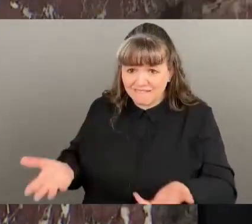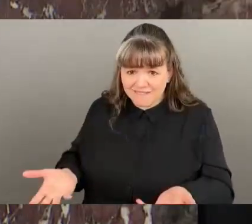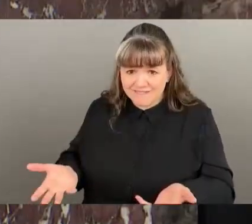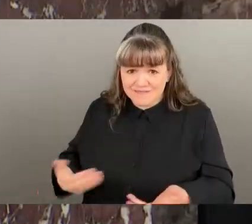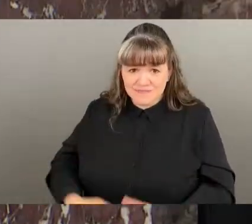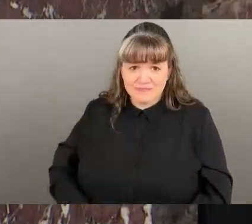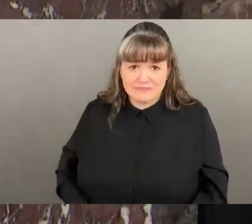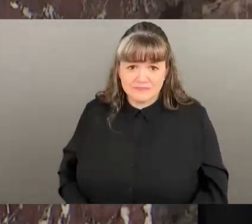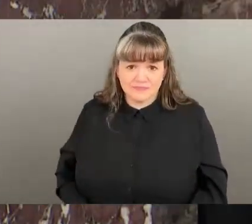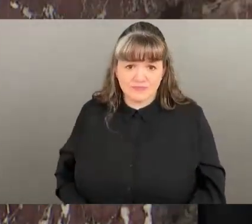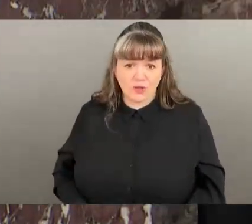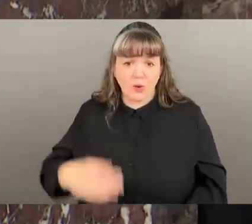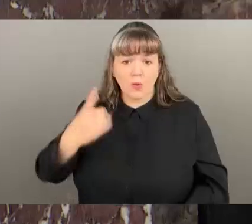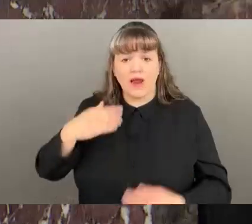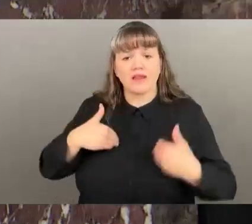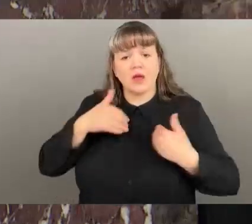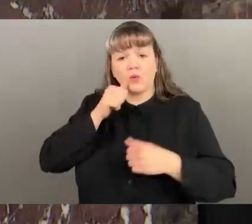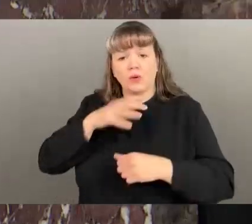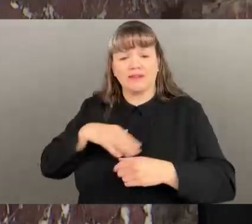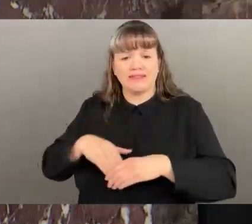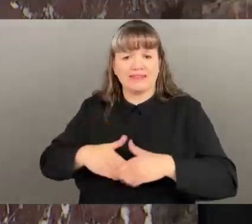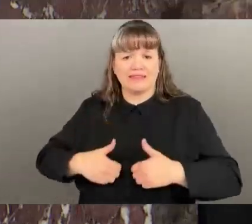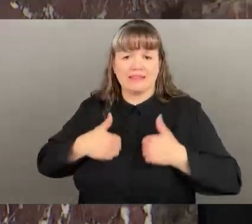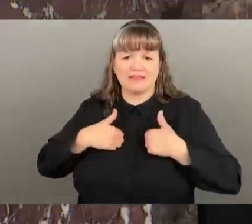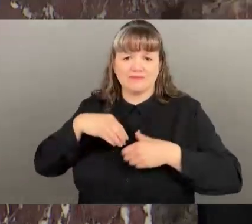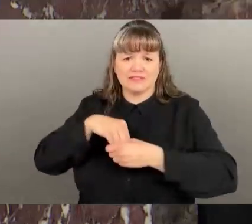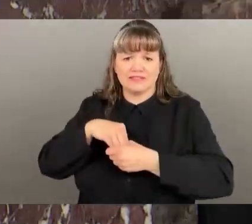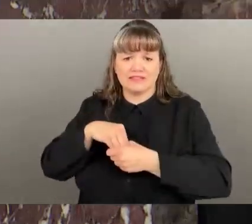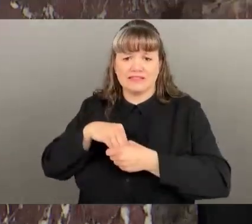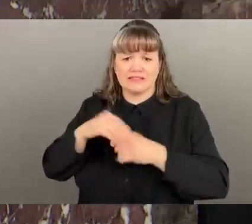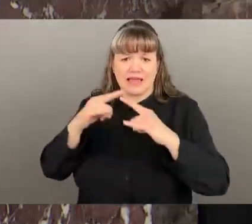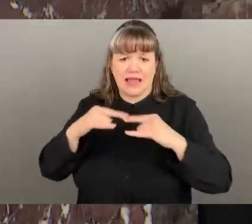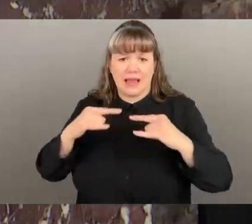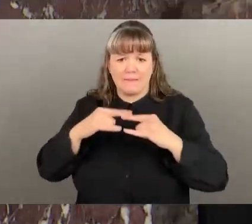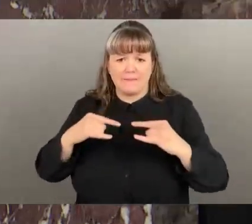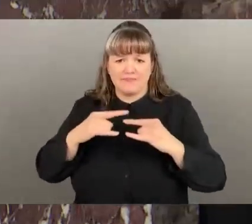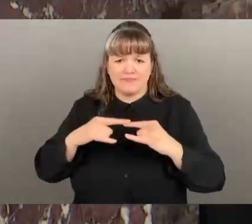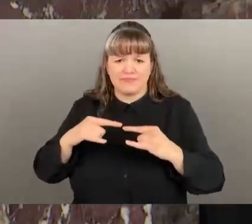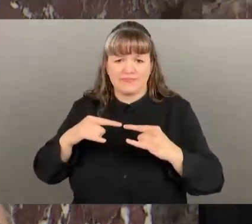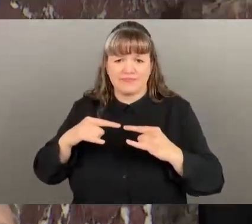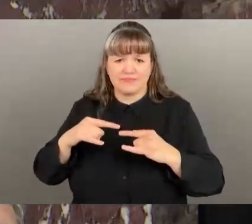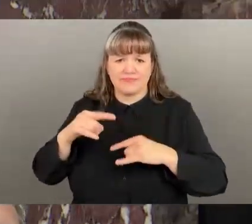sexually assaulted. She is addicted to fentanyl, meth, and